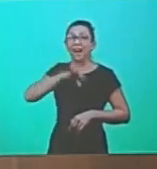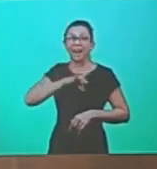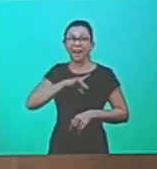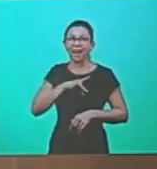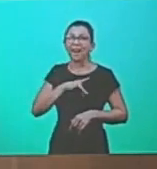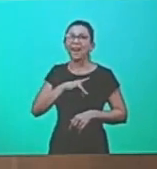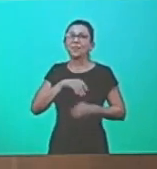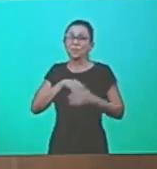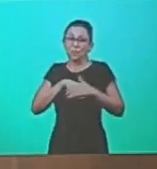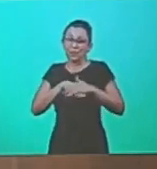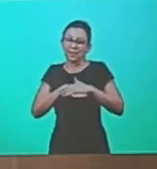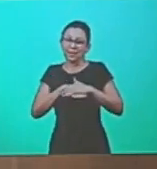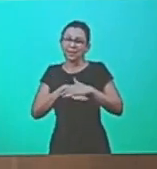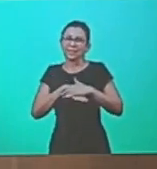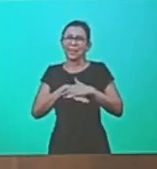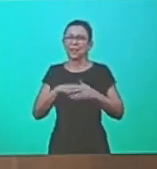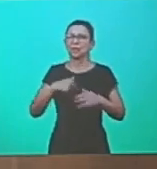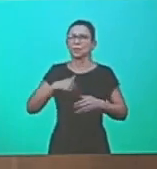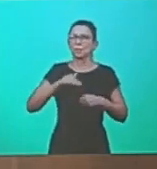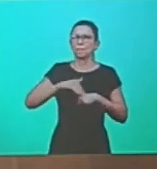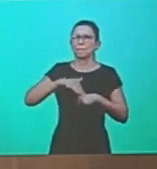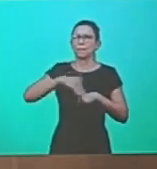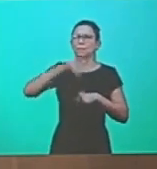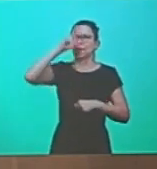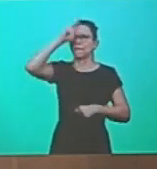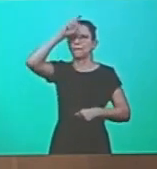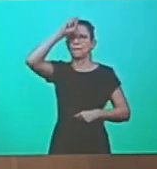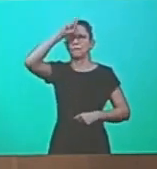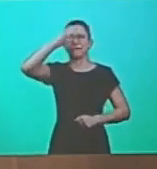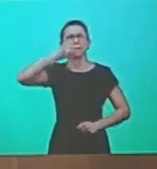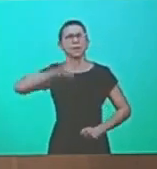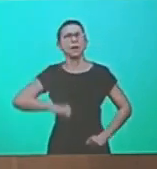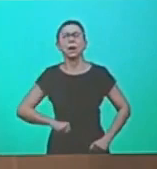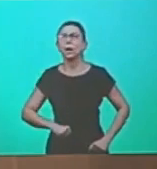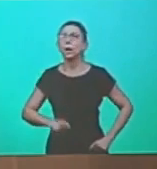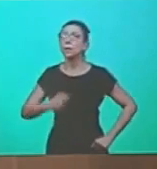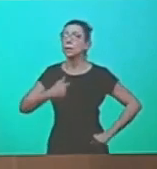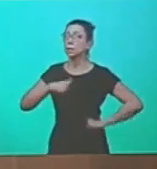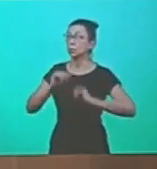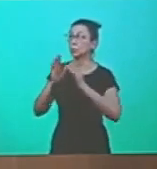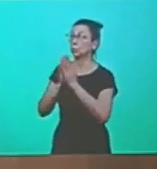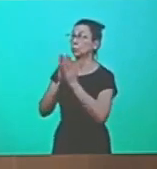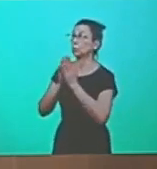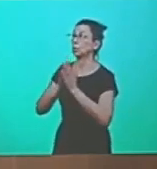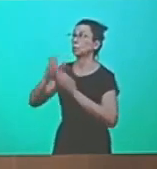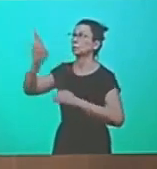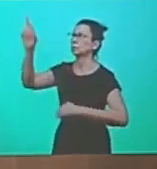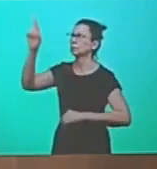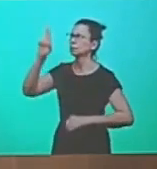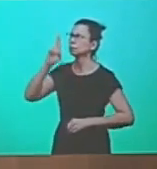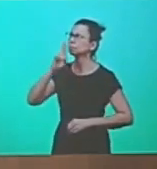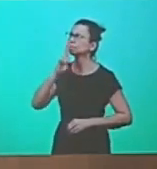whenever you hear a gift, hold it in your heart, and this will make you stronger.